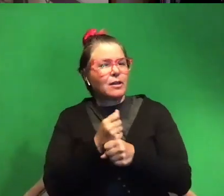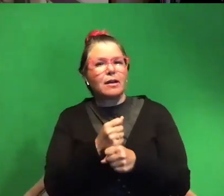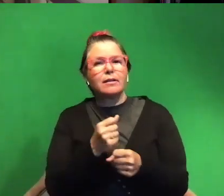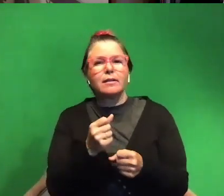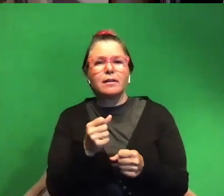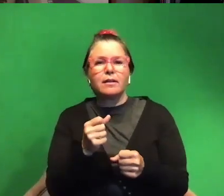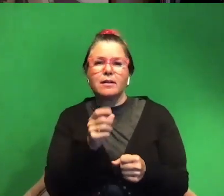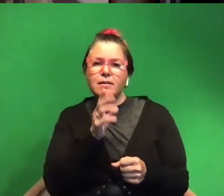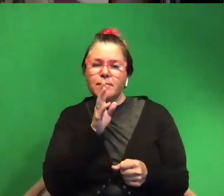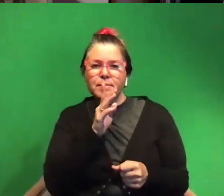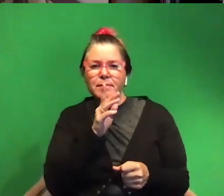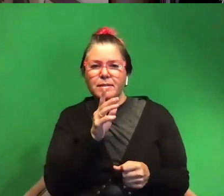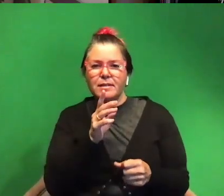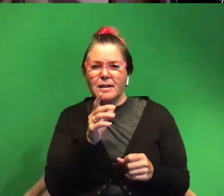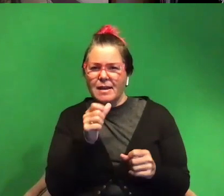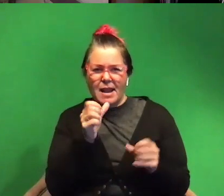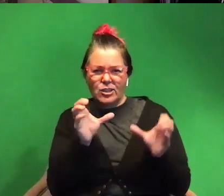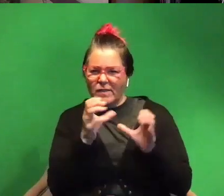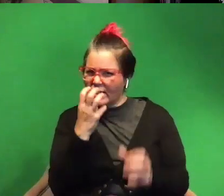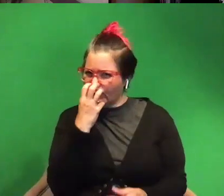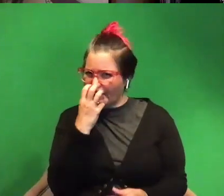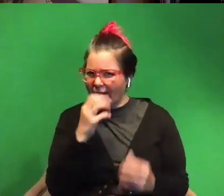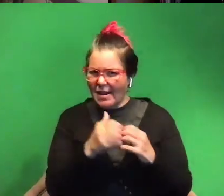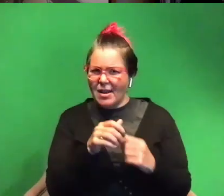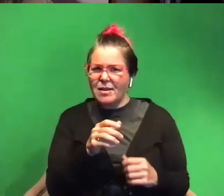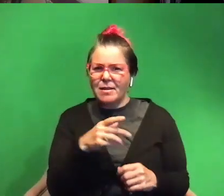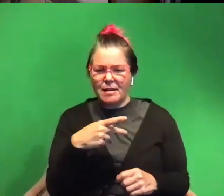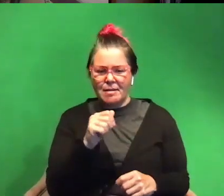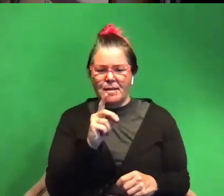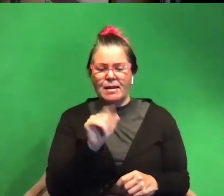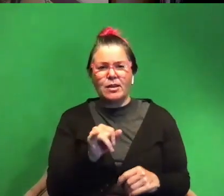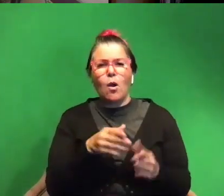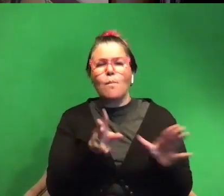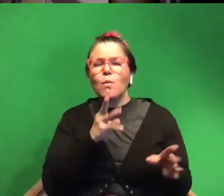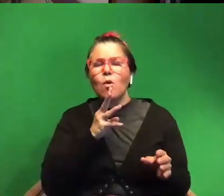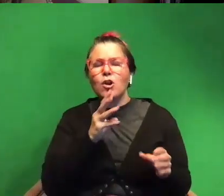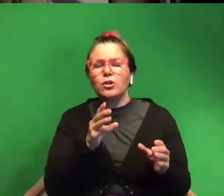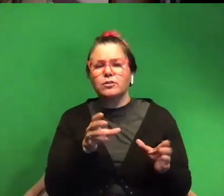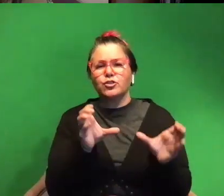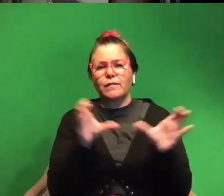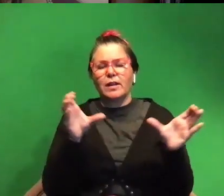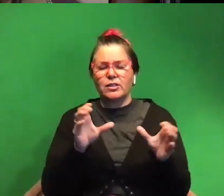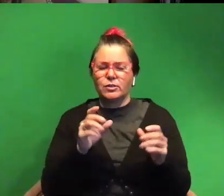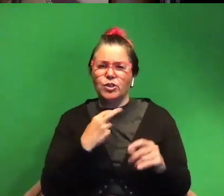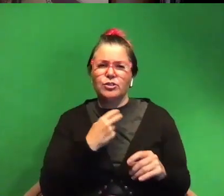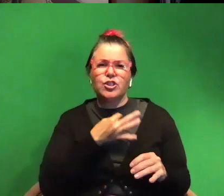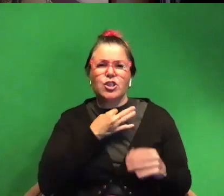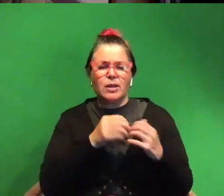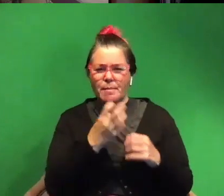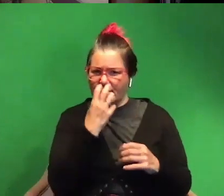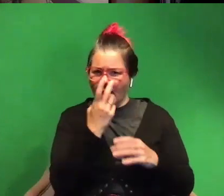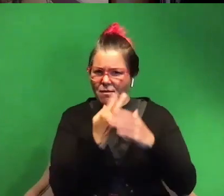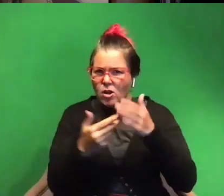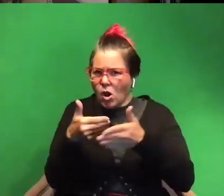it's pronounced PADI. I'm not certified to scuba dive. Their PADI open water certification, and they're also curious how people who dive close to the reefs